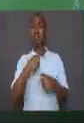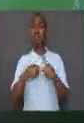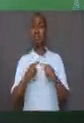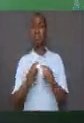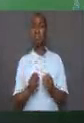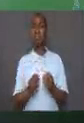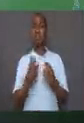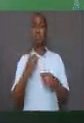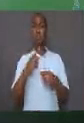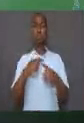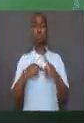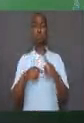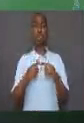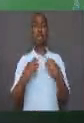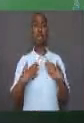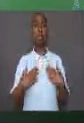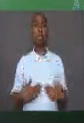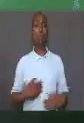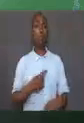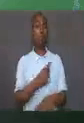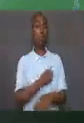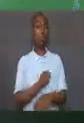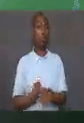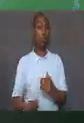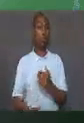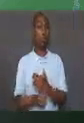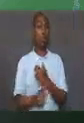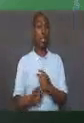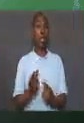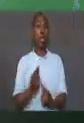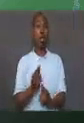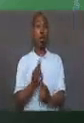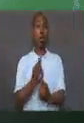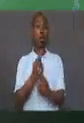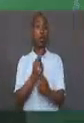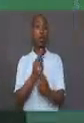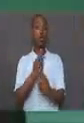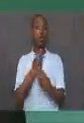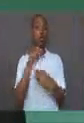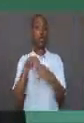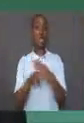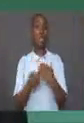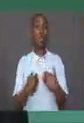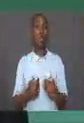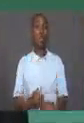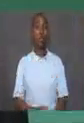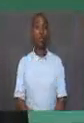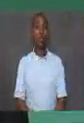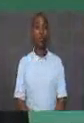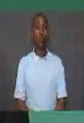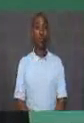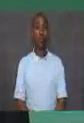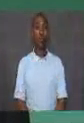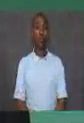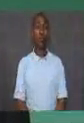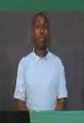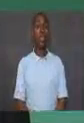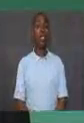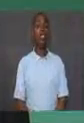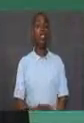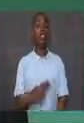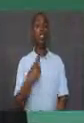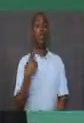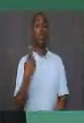body tissues as well as from protein in the food that we eat. If we consume